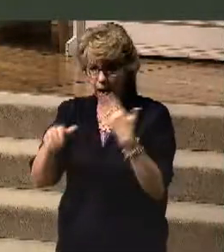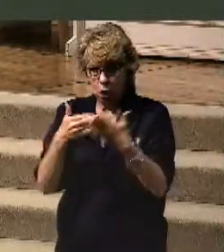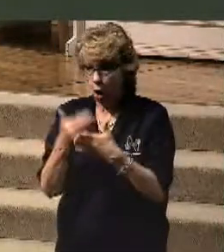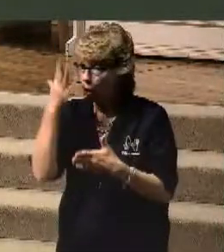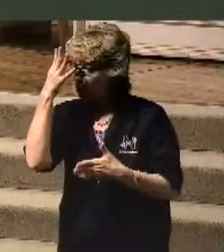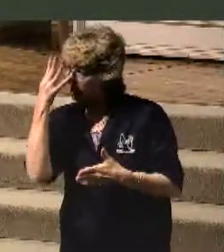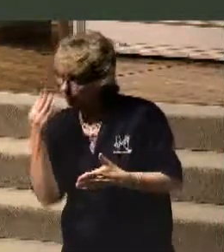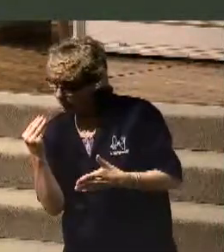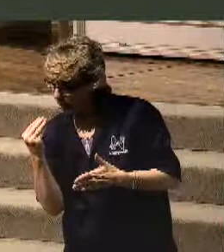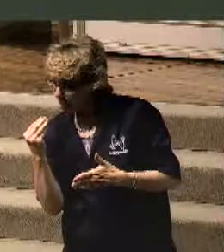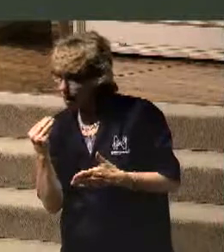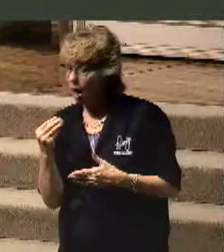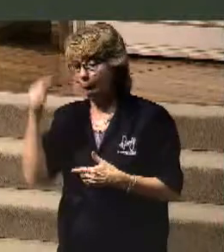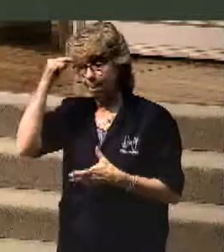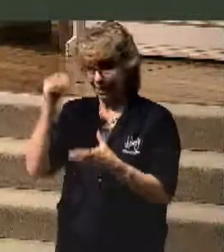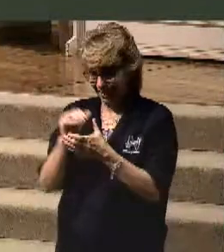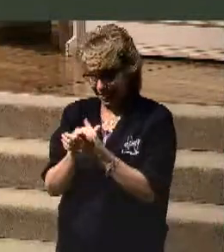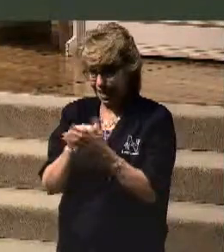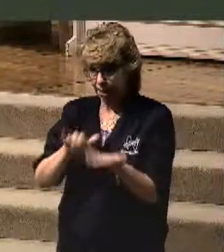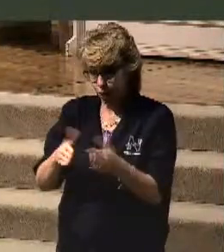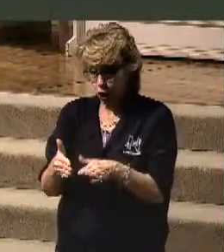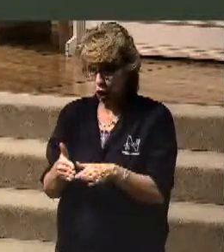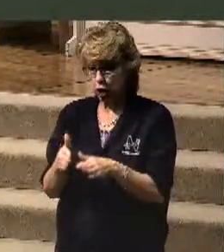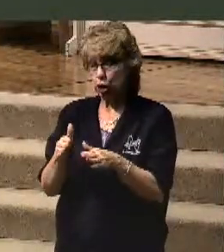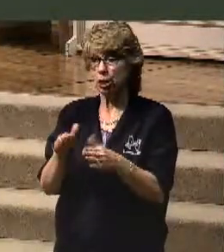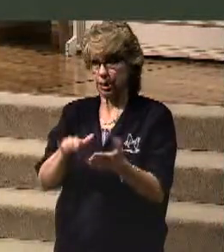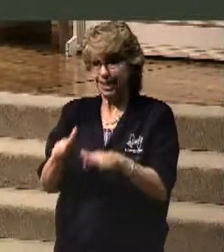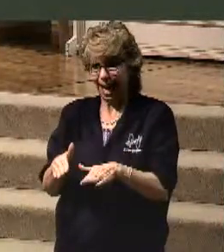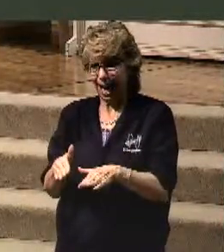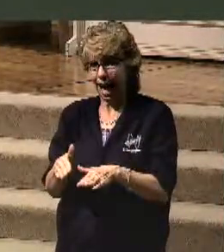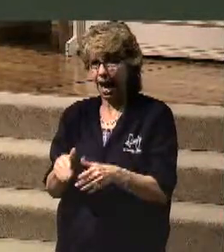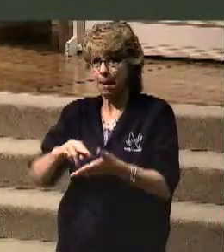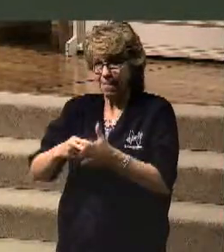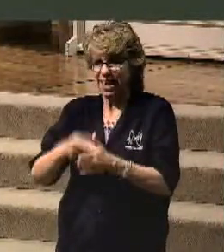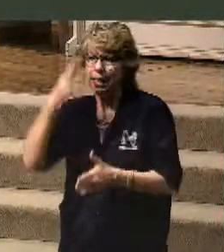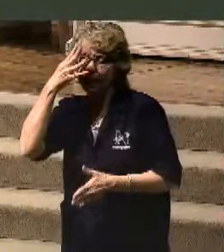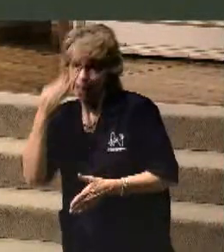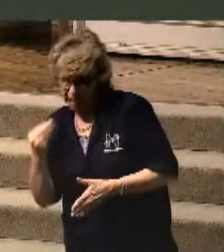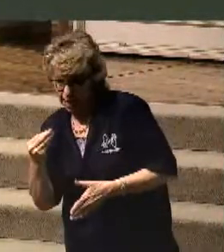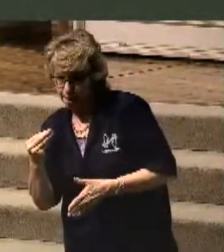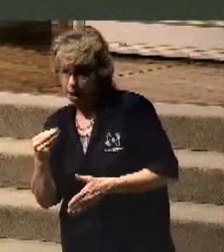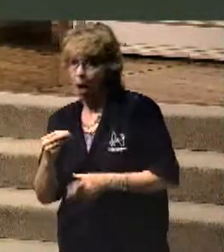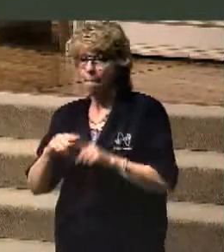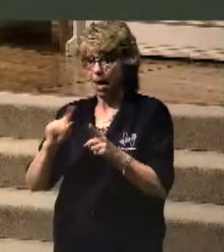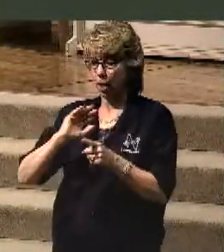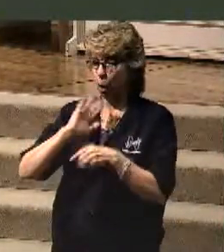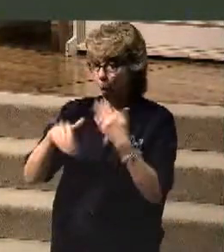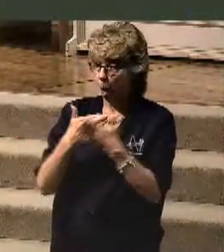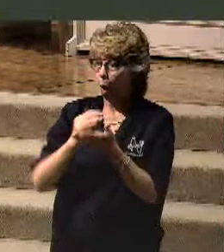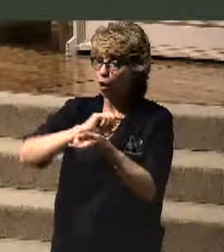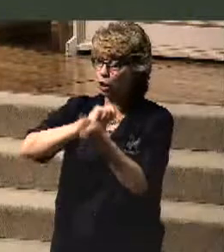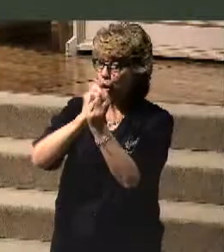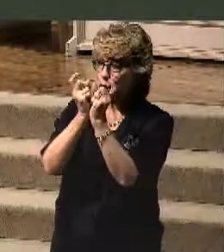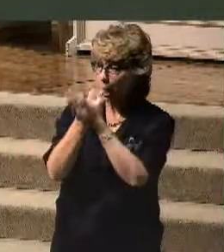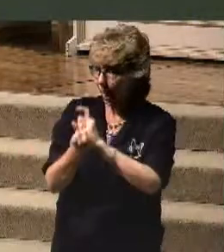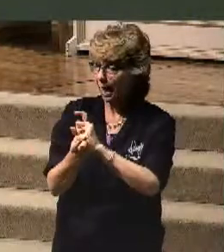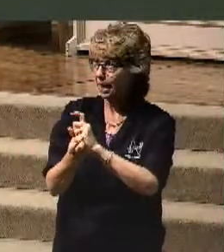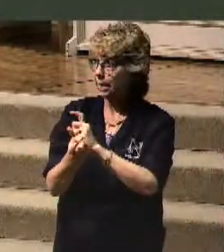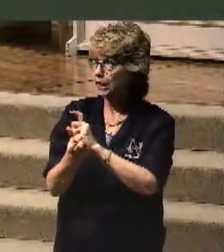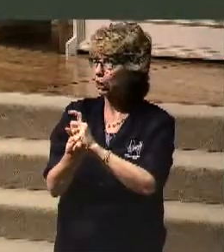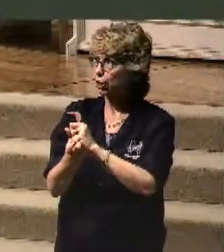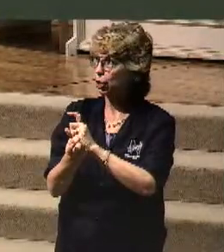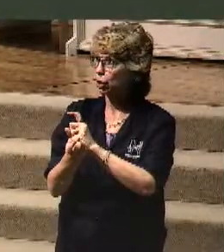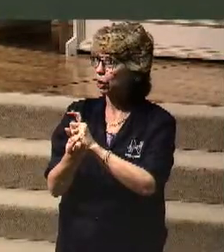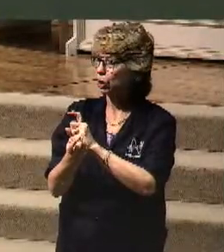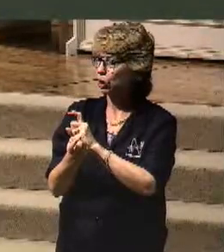that the believer's death is referred to in the Bible as sleep. "We shall not all sleep, but we shall all be changed." That's on the wall in